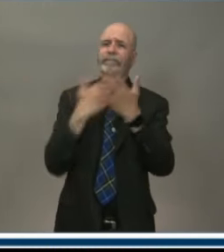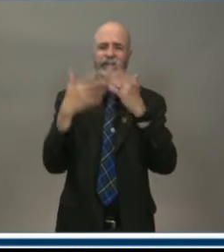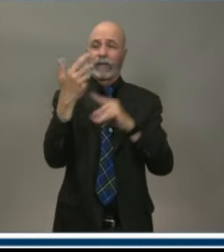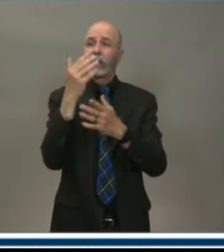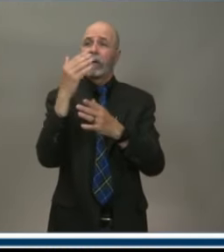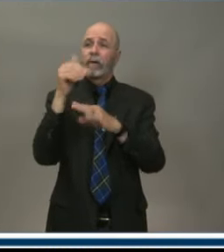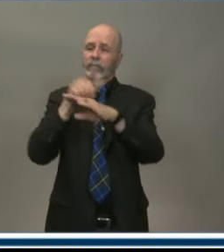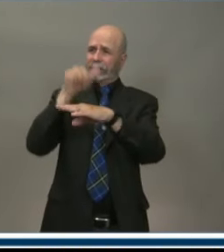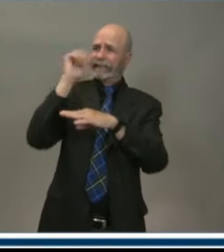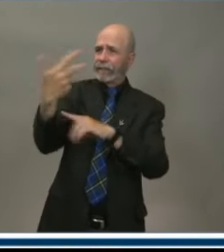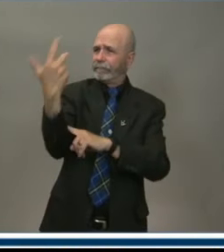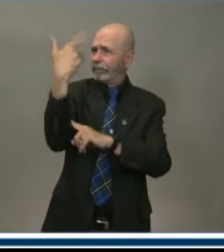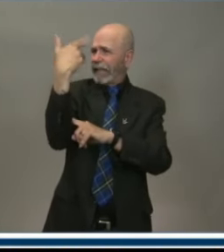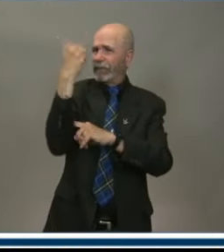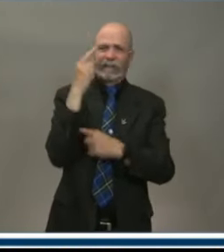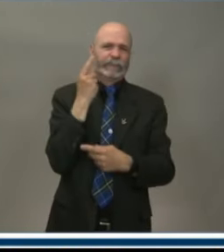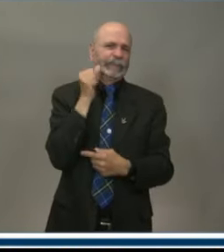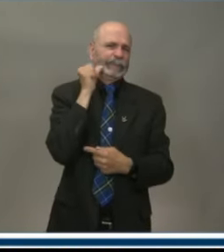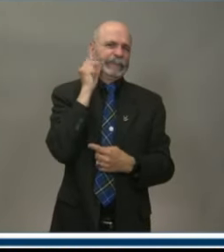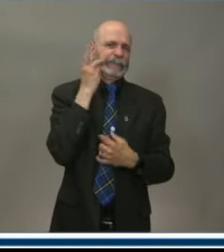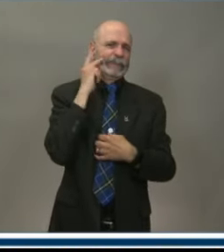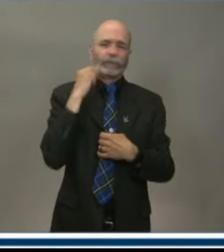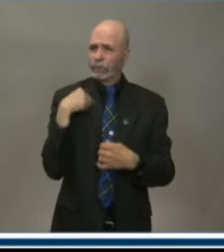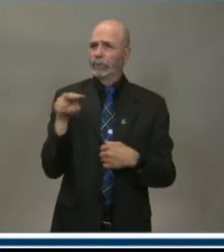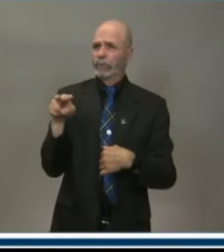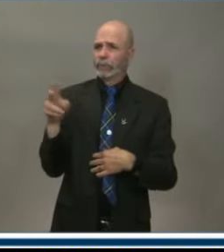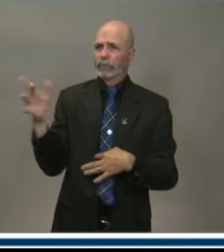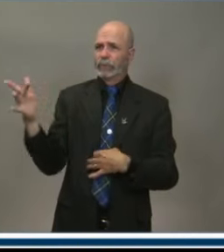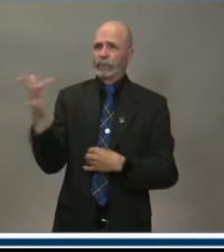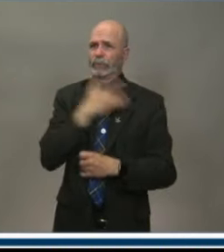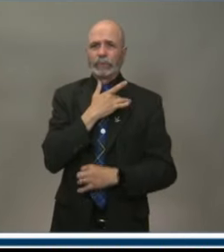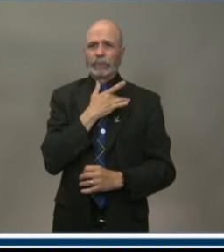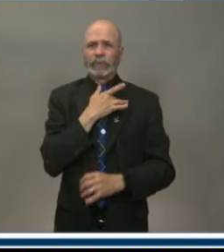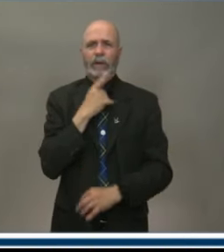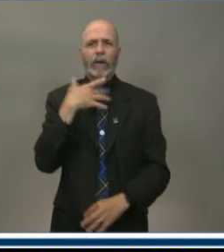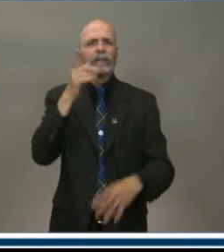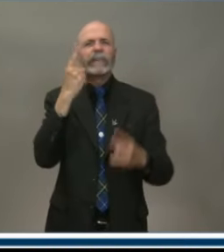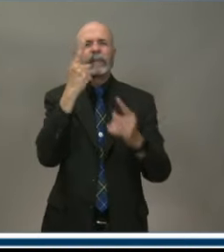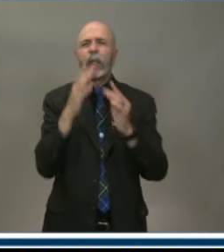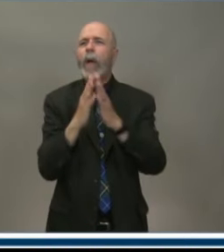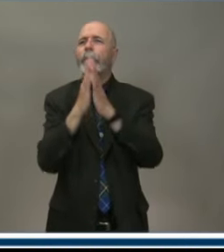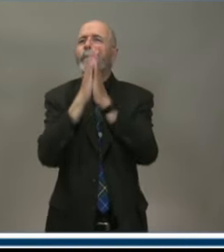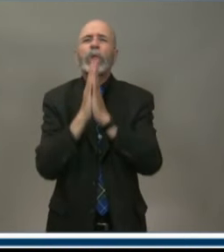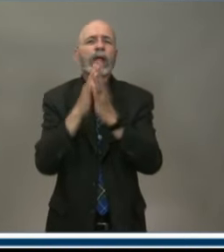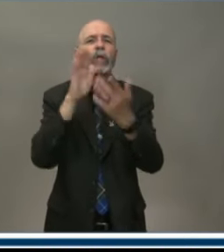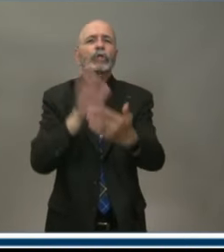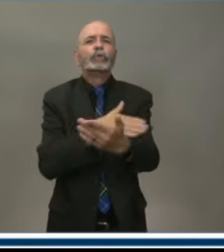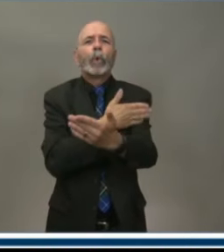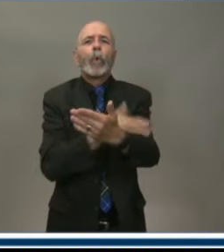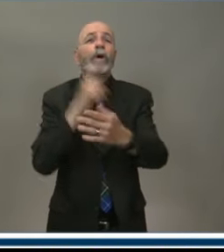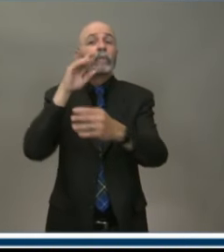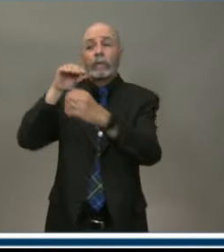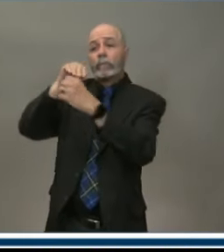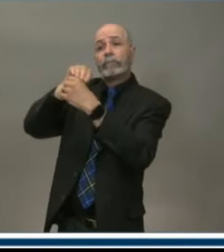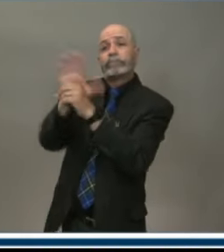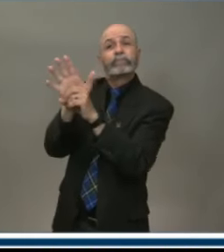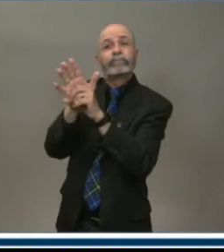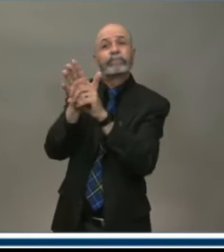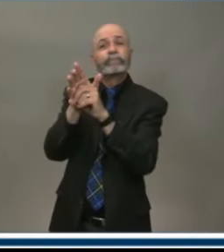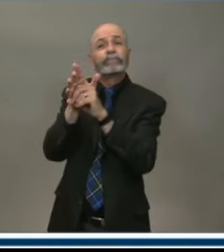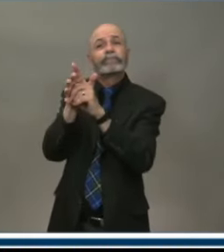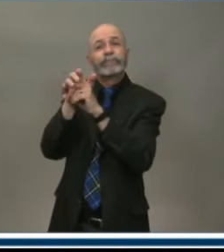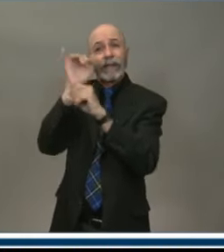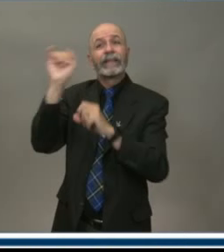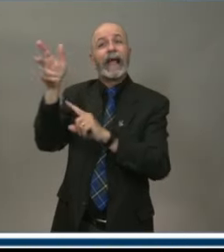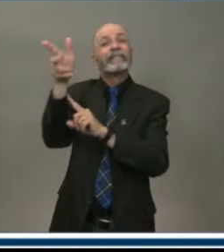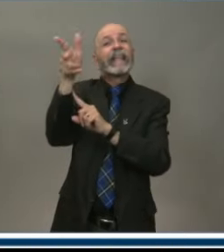couple of nights ago that really struck with me, and it's called The Praise Song for the Pandemic. And the video ends with the